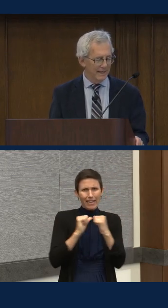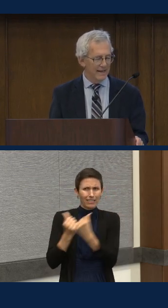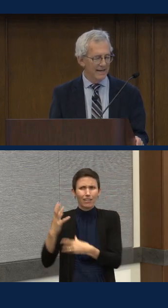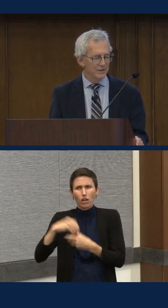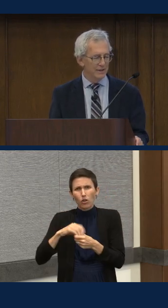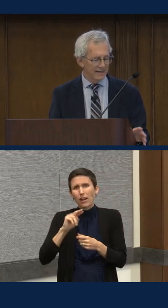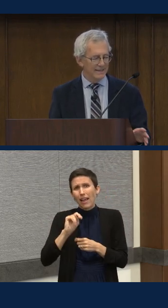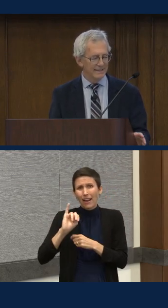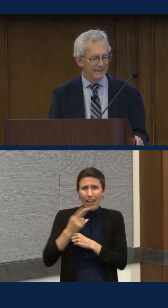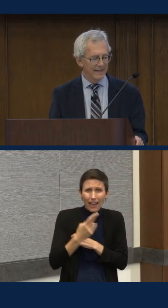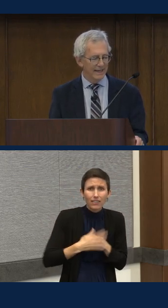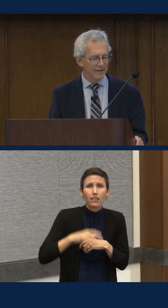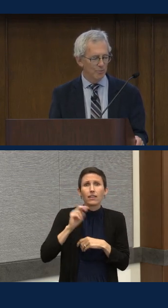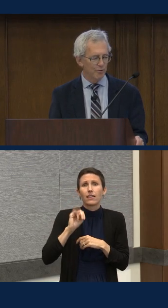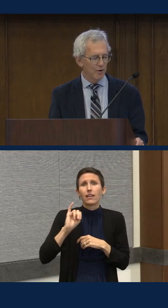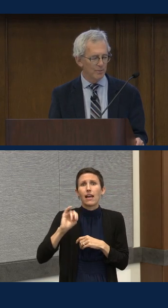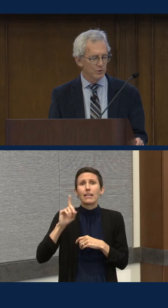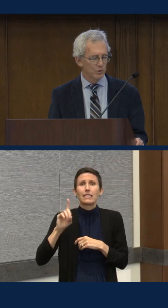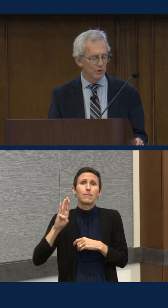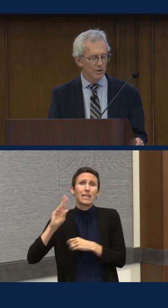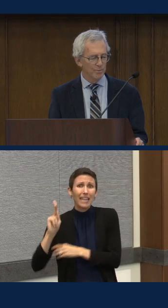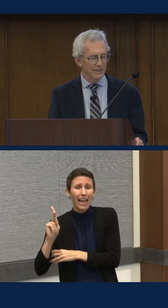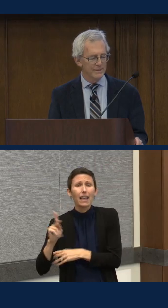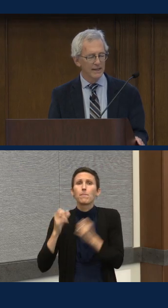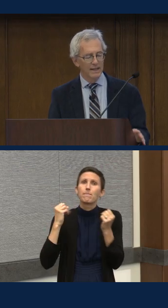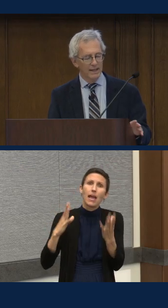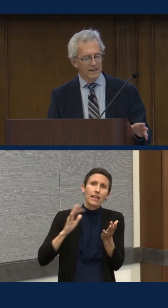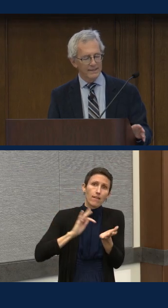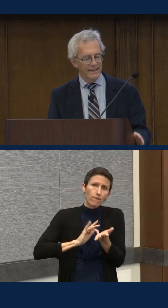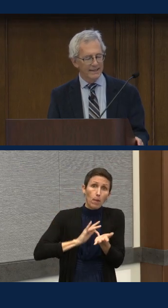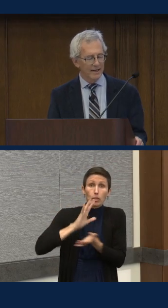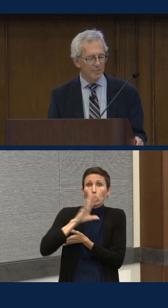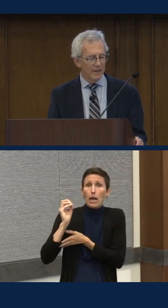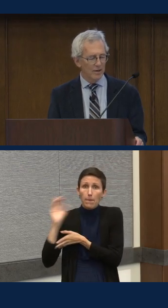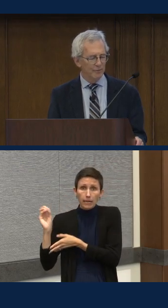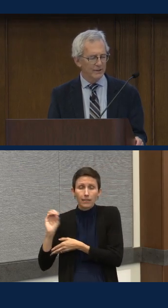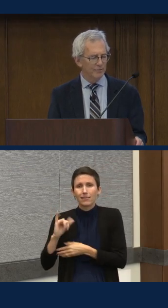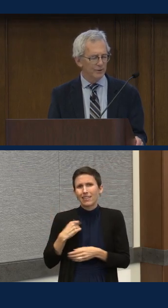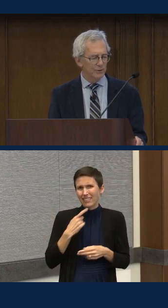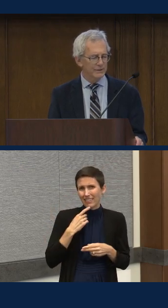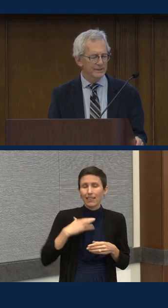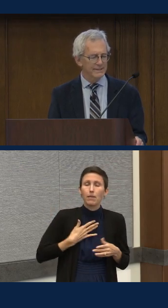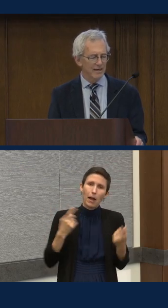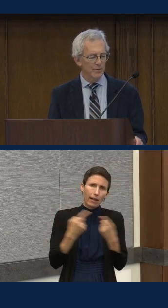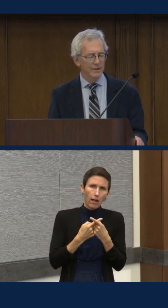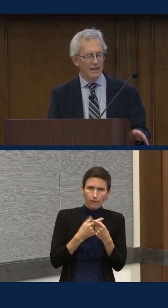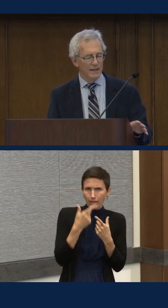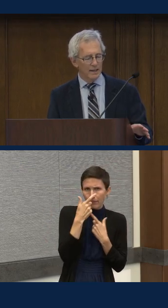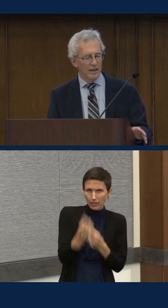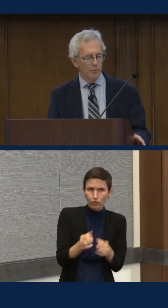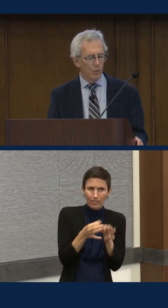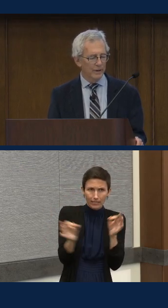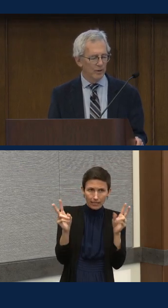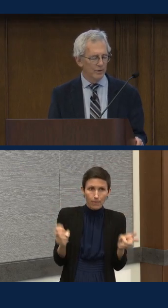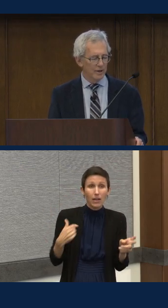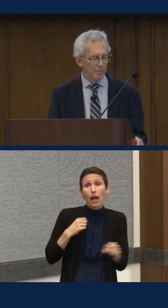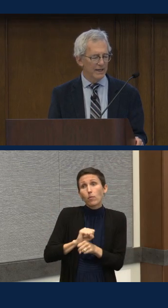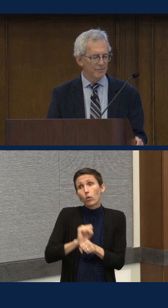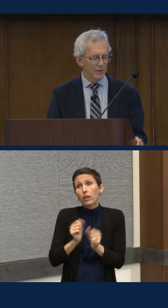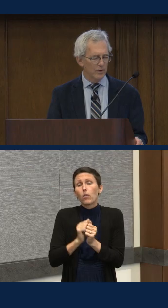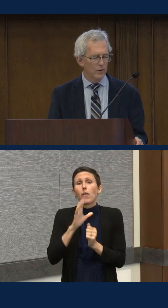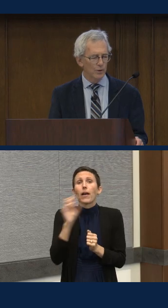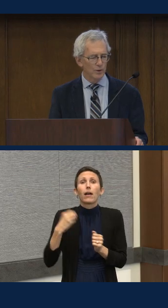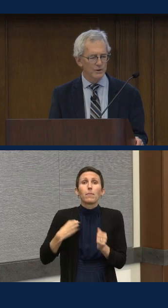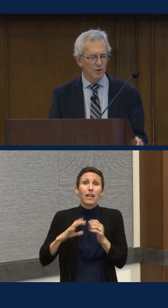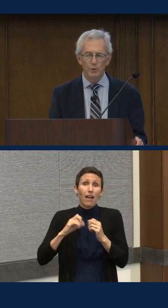including the NIH, the NIDDK, a number of pharmaceutical companies. As I indicated in my conflict of interest statement, I'm working with a company